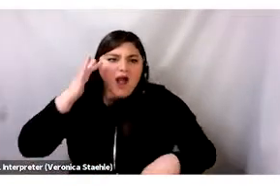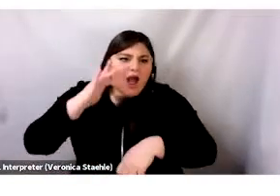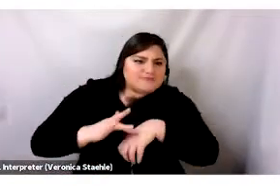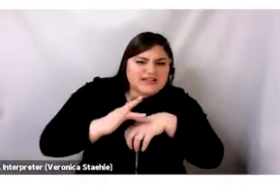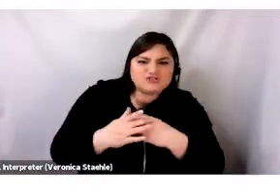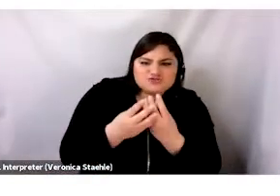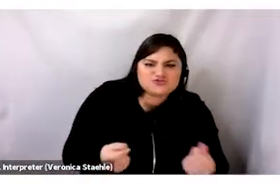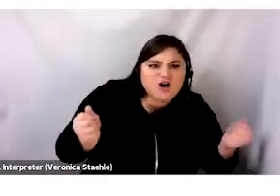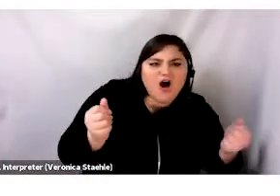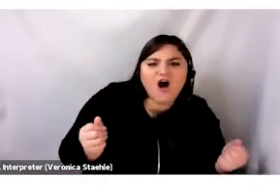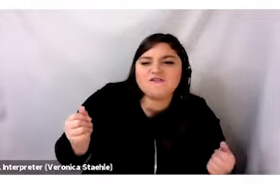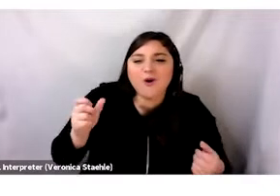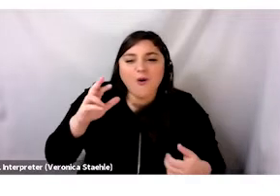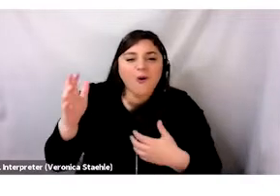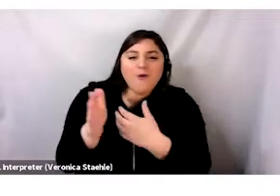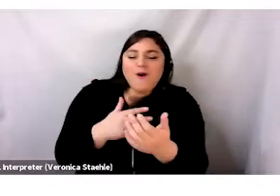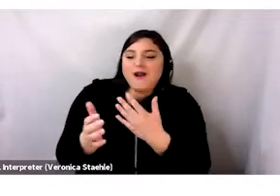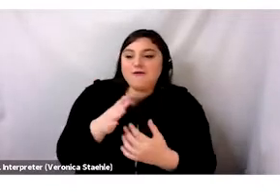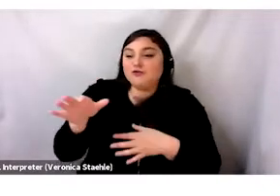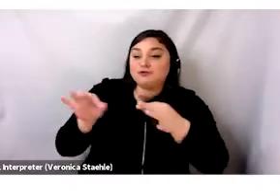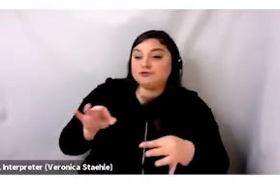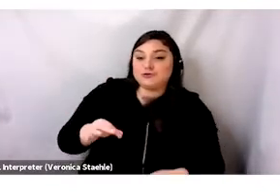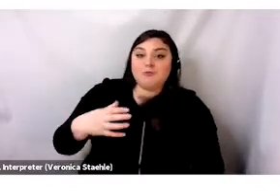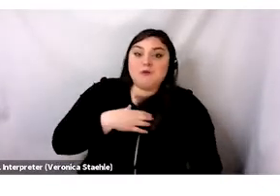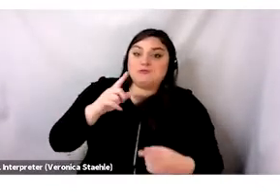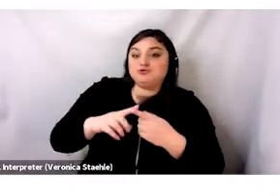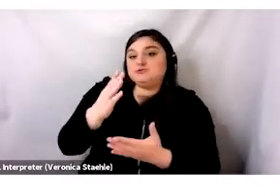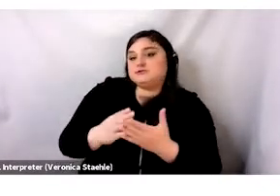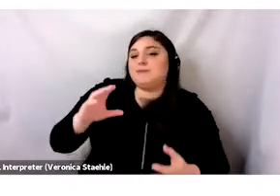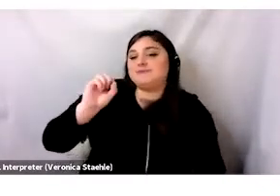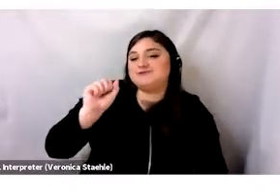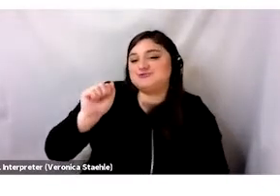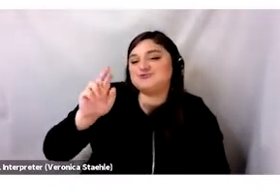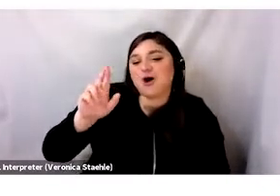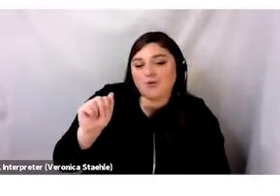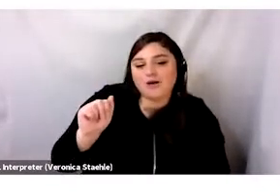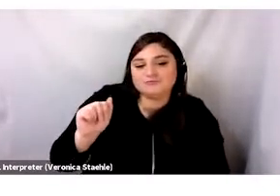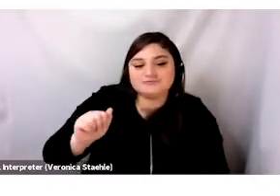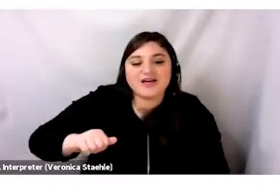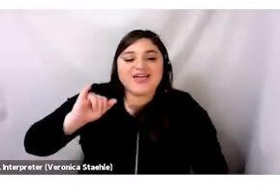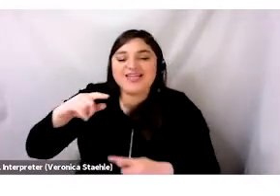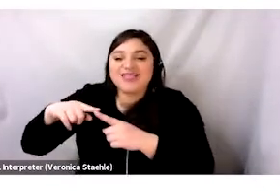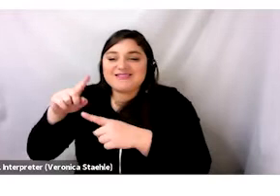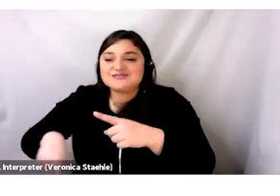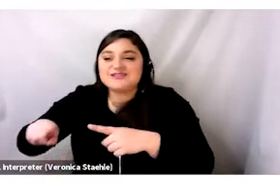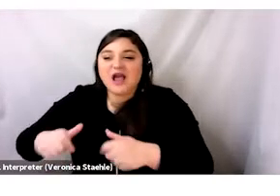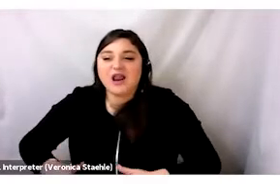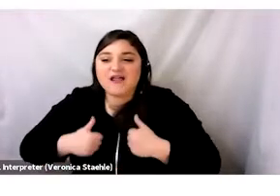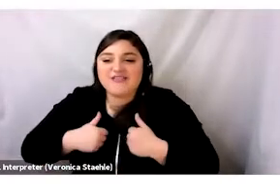give to samsara, the cycle of death and rebirth. And then I'll wade into the fray, unquote.